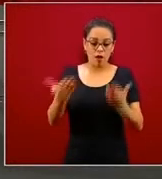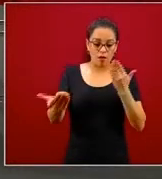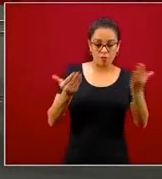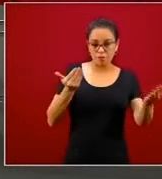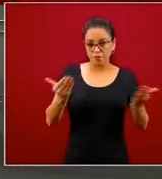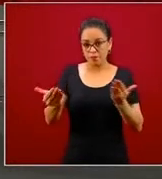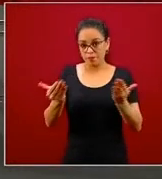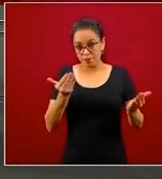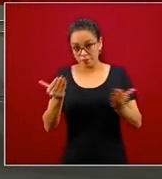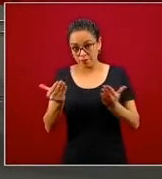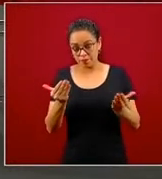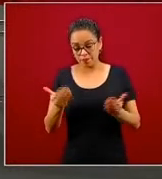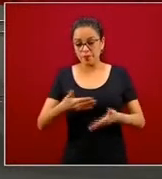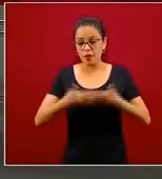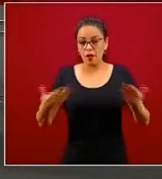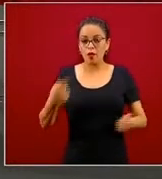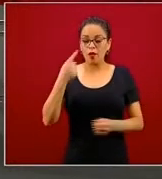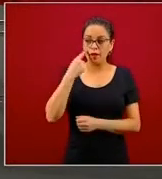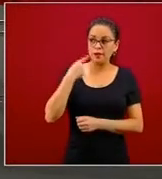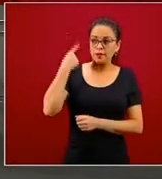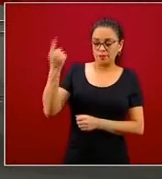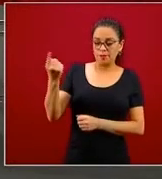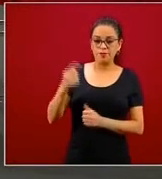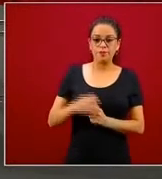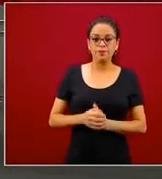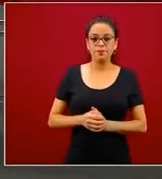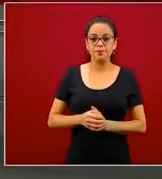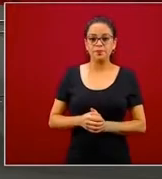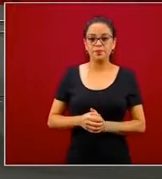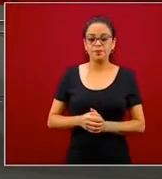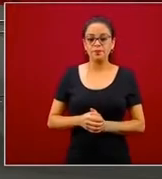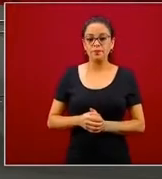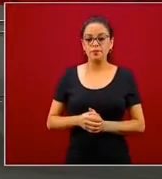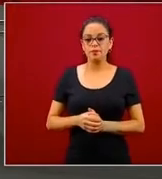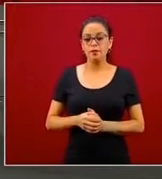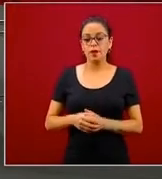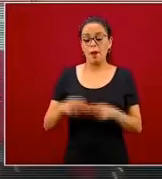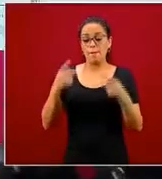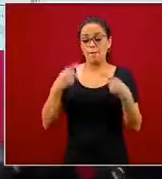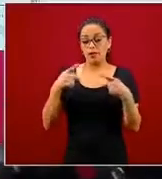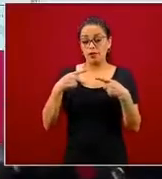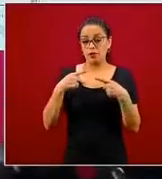these systems that are comparable. Now we're going to see